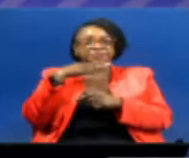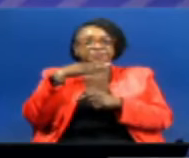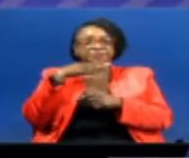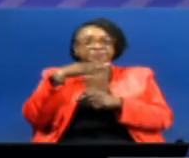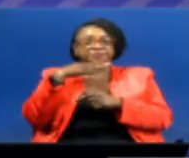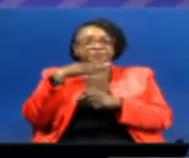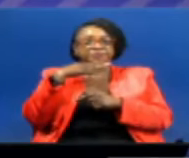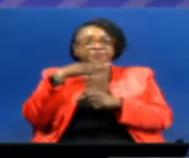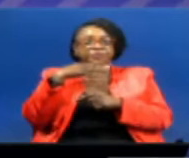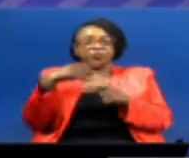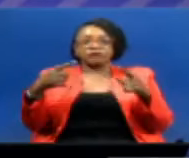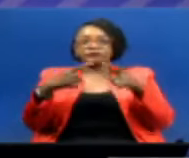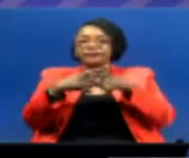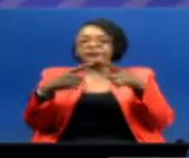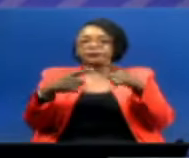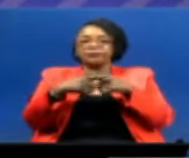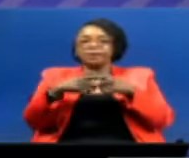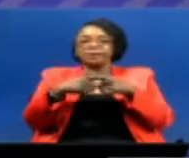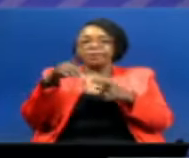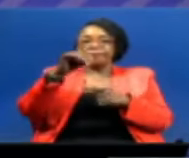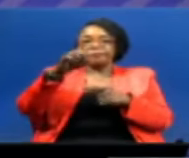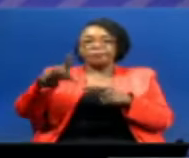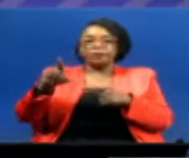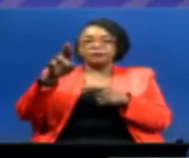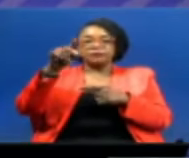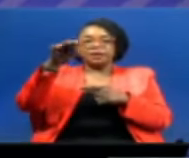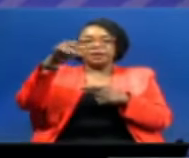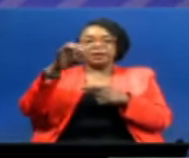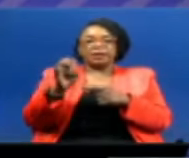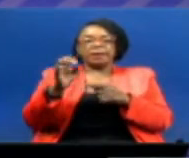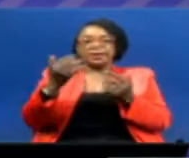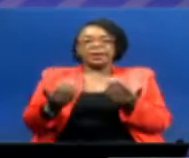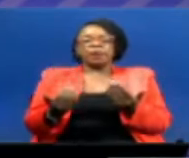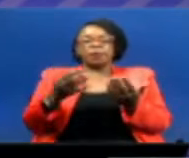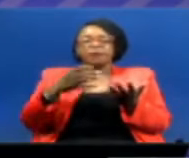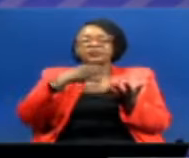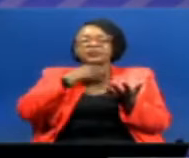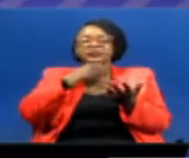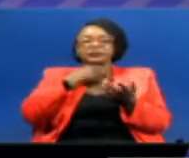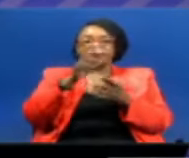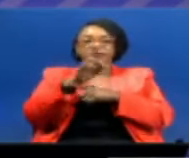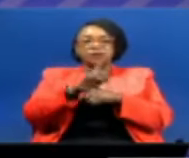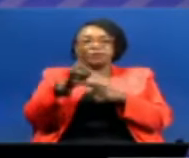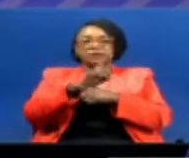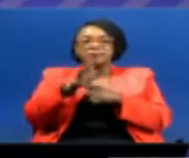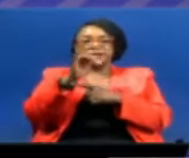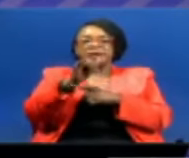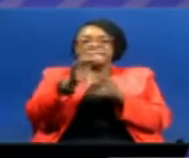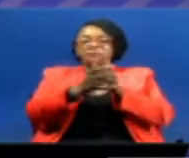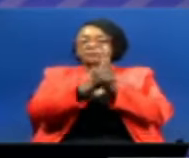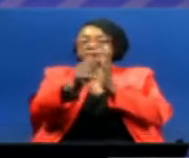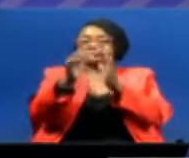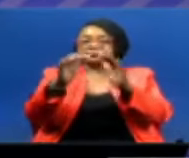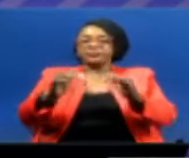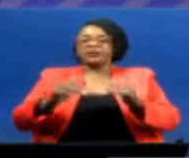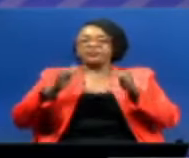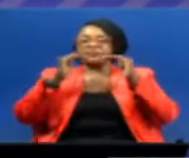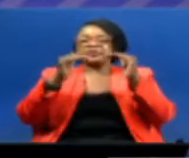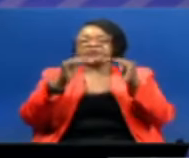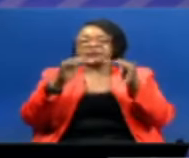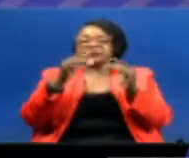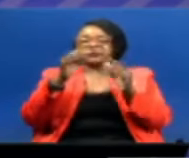Now, controversial Kilifi preacher Paul Ndenge Mackenzie has been found guilty of using unclassified films to advance his radical